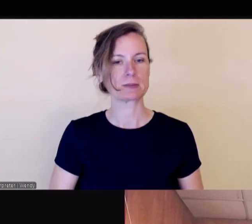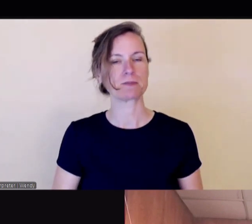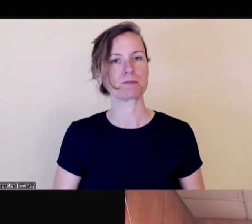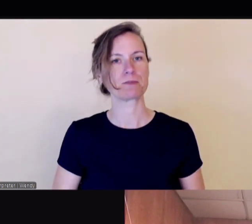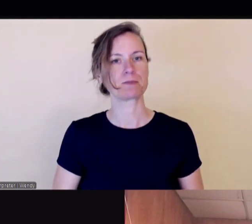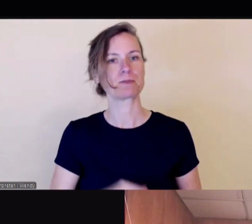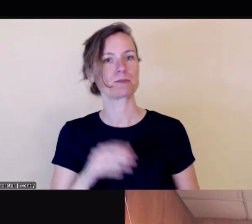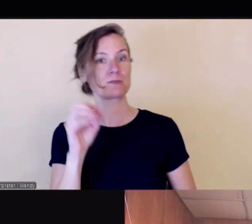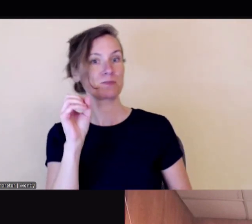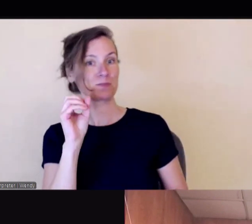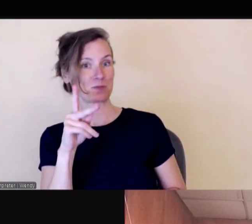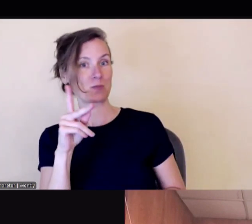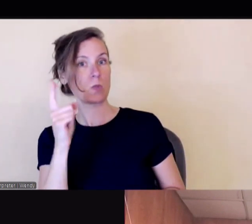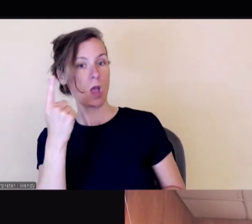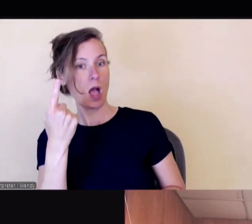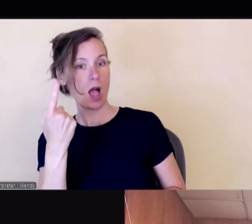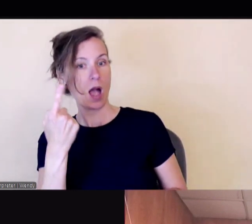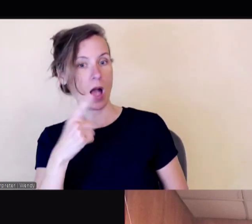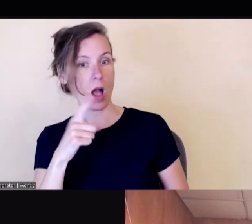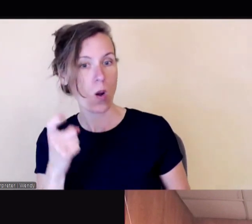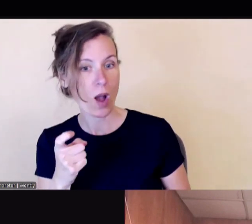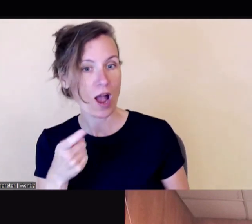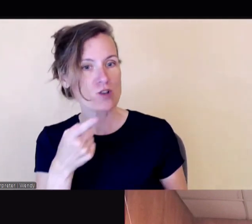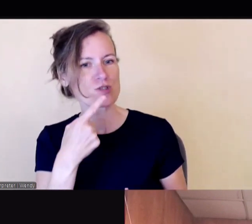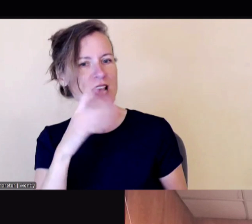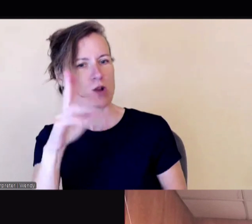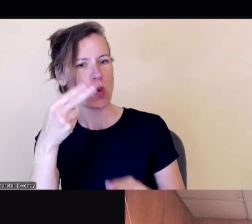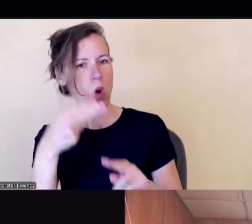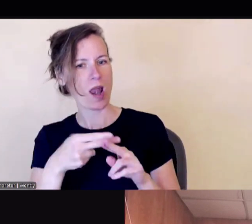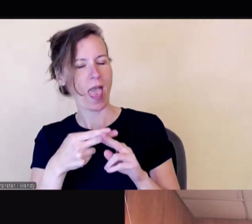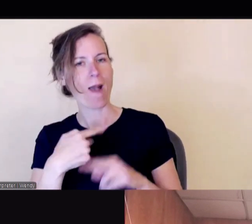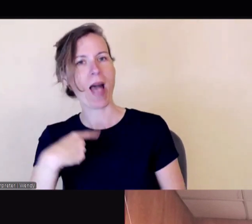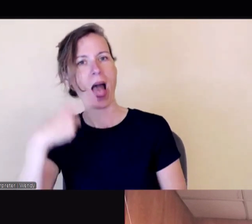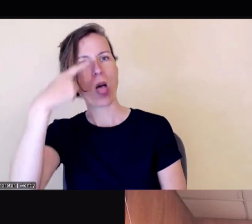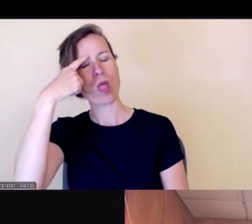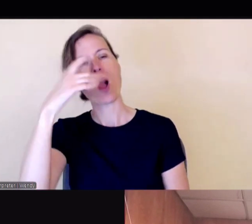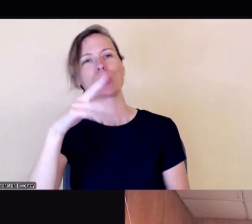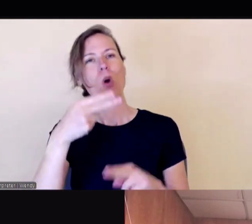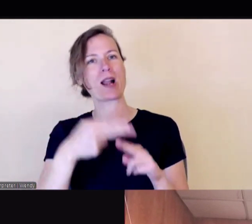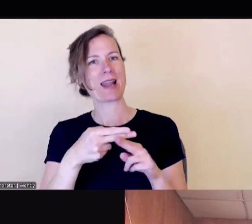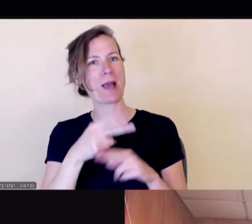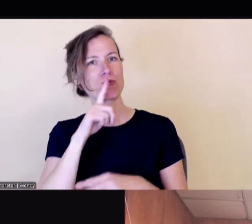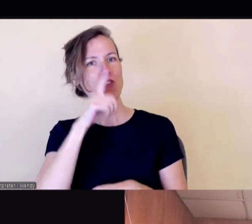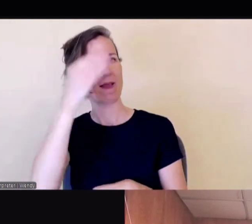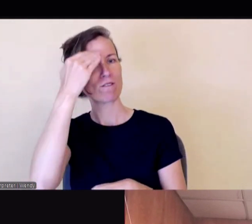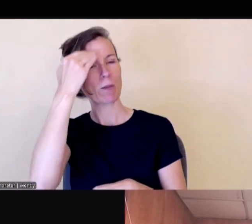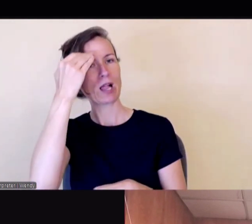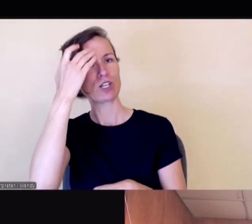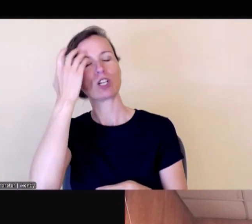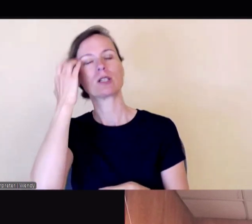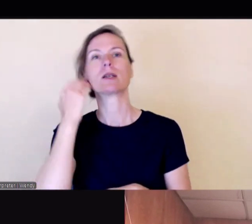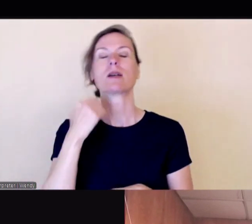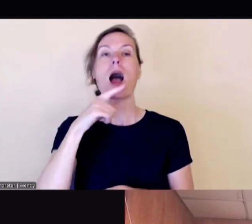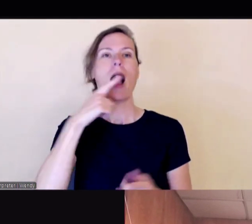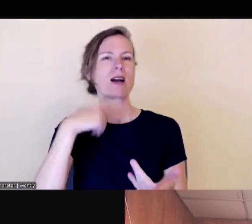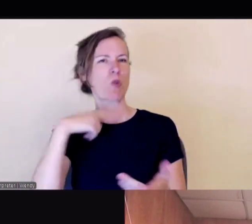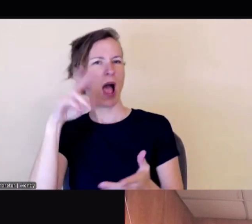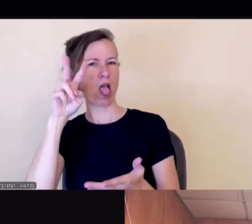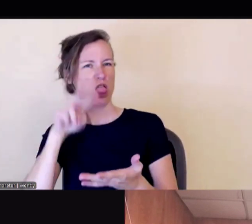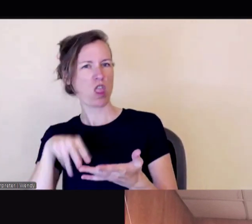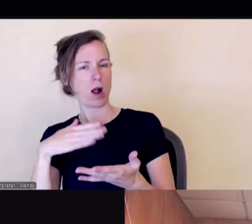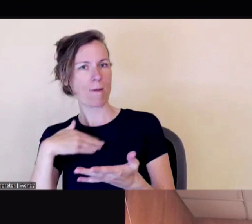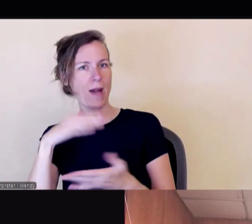that name sounds really familiar to me. So I did a quick search in my inbox, and I've gotten lots of emails from you